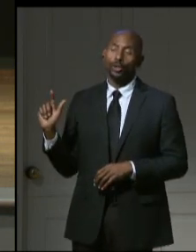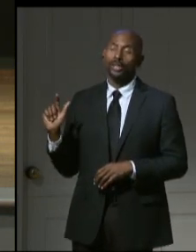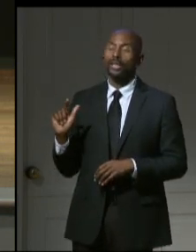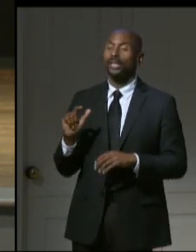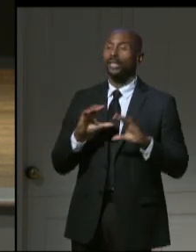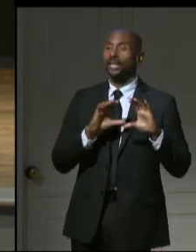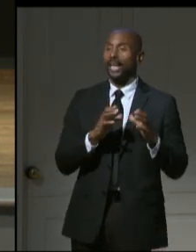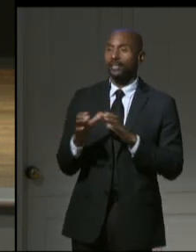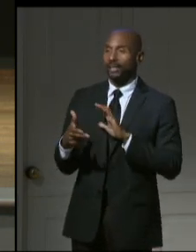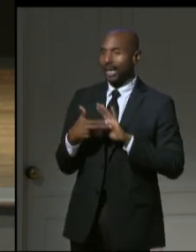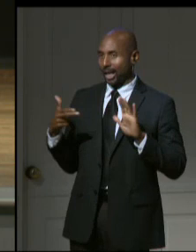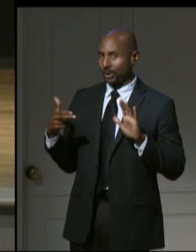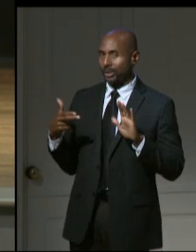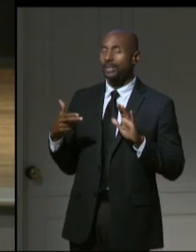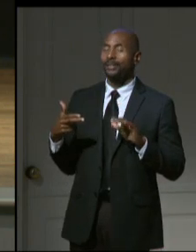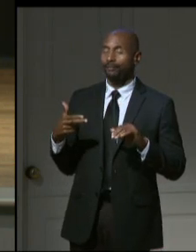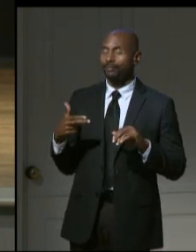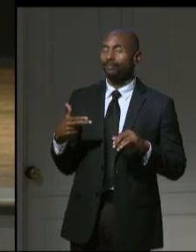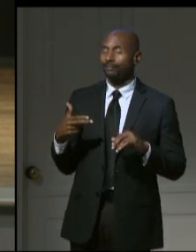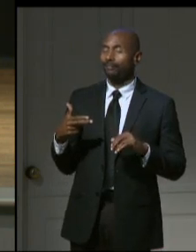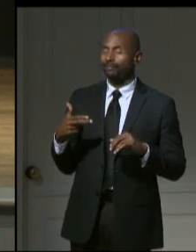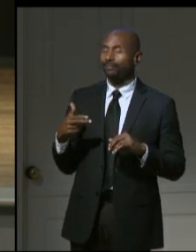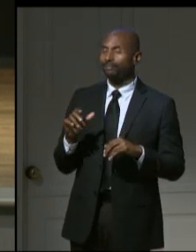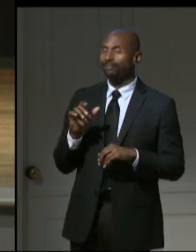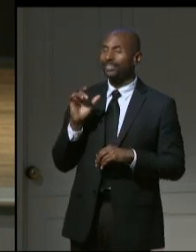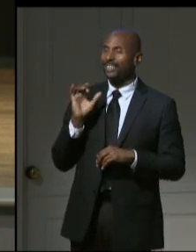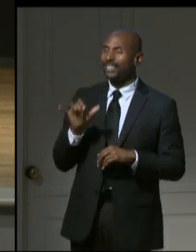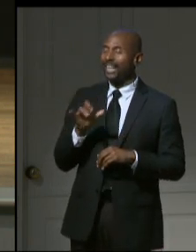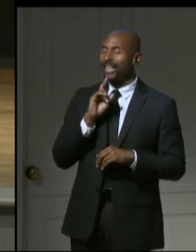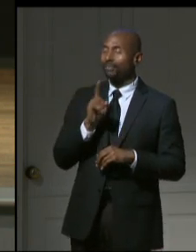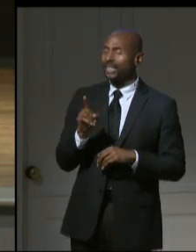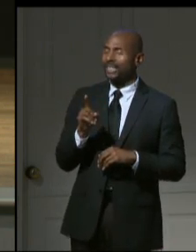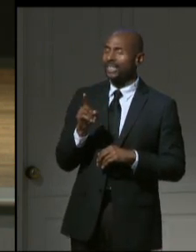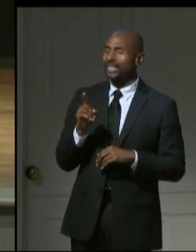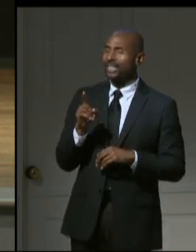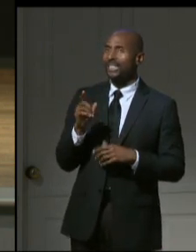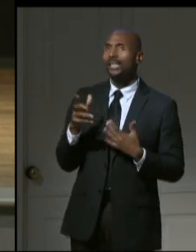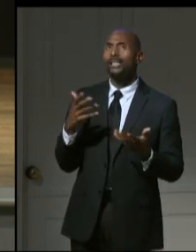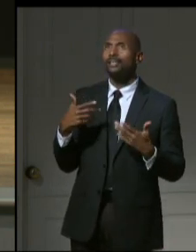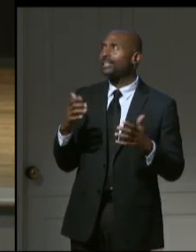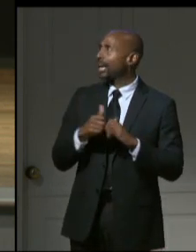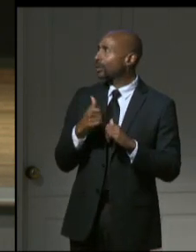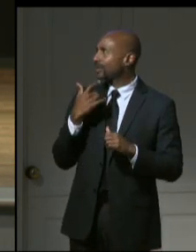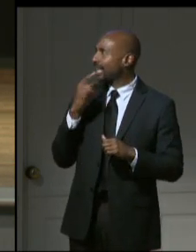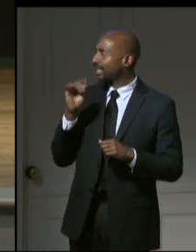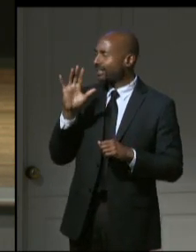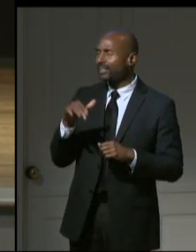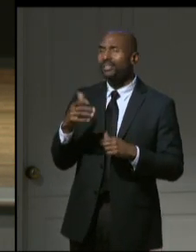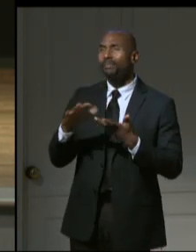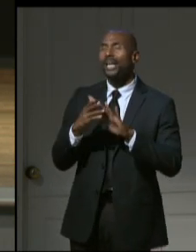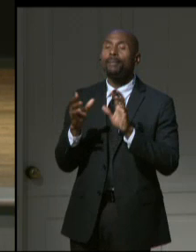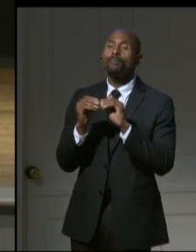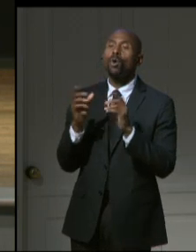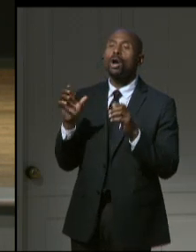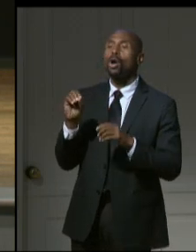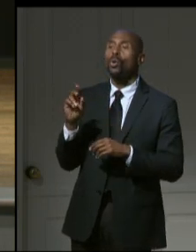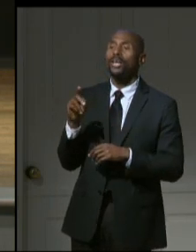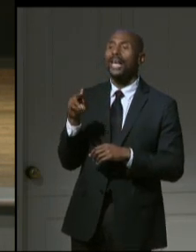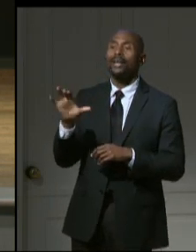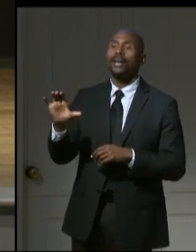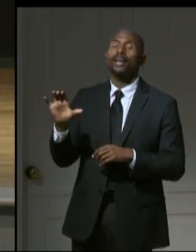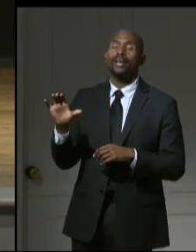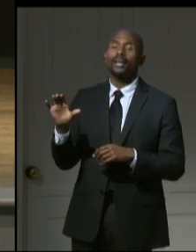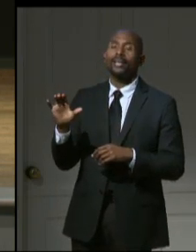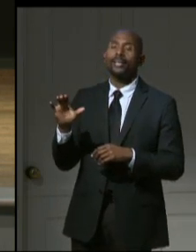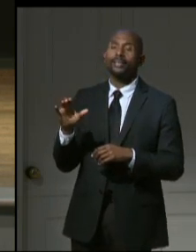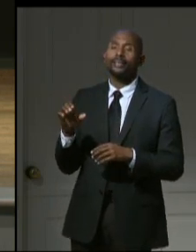classification took, like, it got the bridge to get, I don't know how you call it, it became more organic. So what I